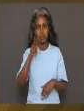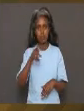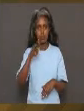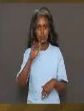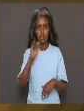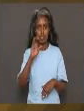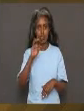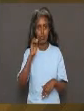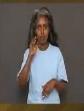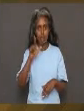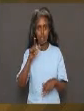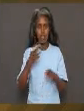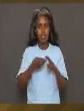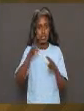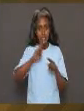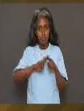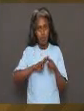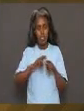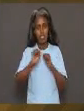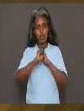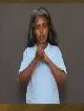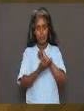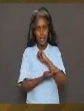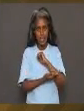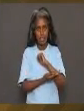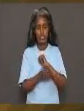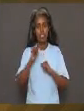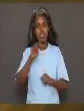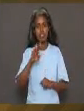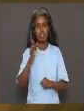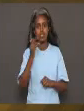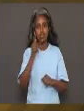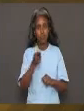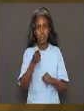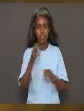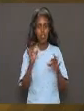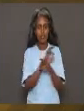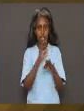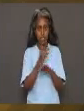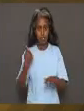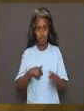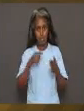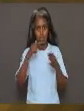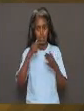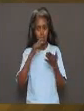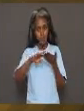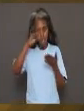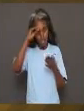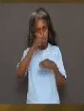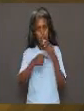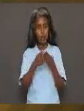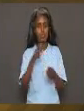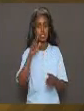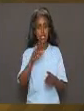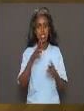basic trigonometrical functions. We are going to learn about the three